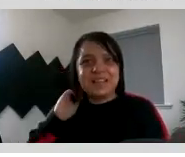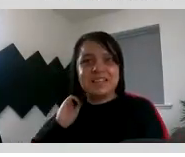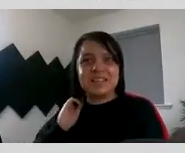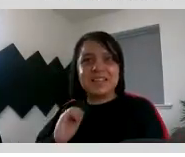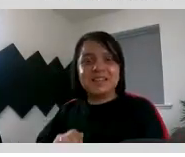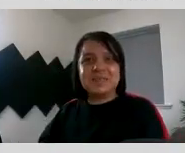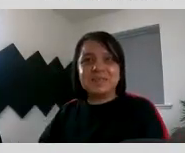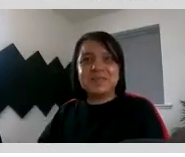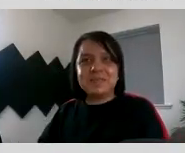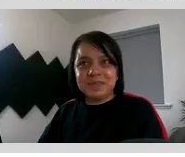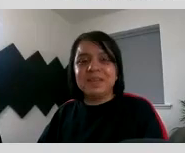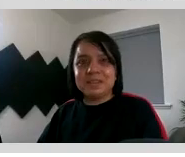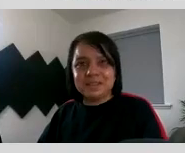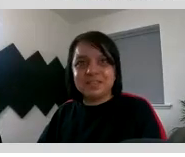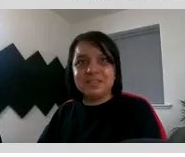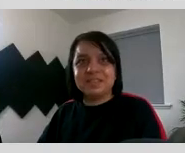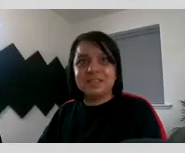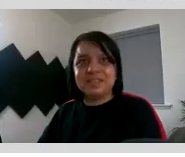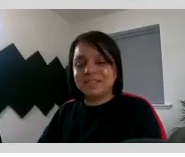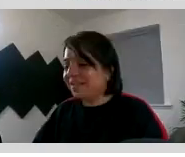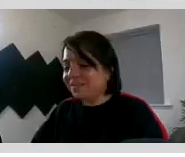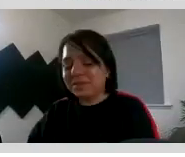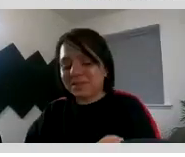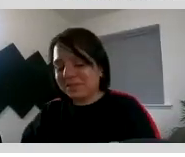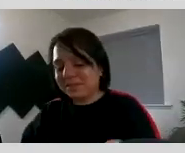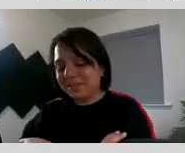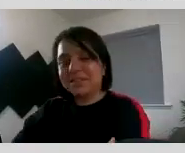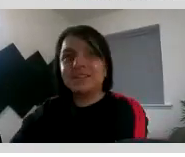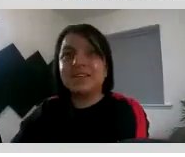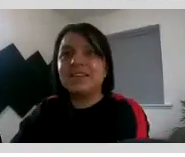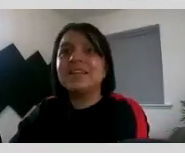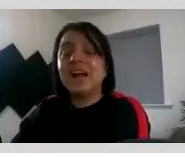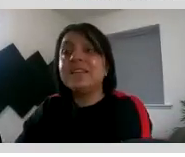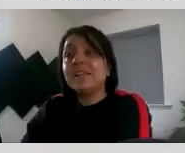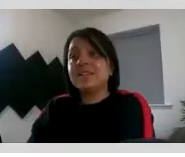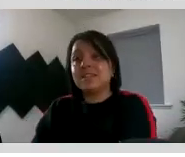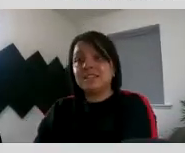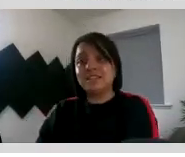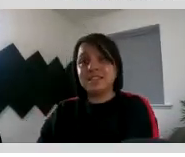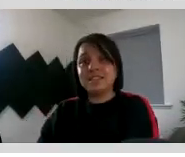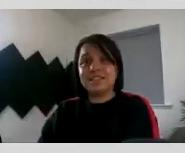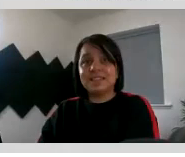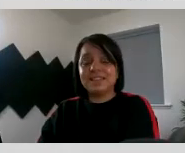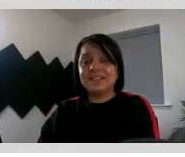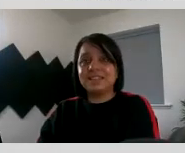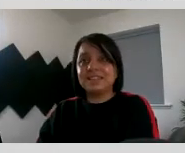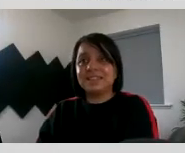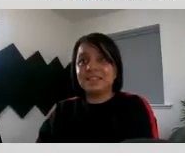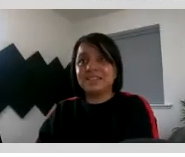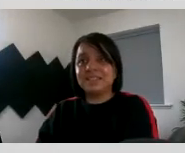Okay. Just wanted to take a few seconds just to need to welcome like a few new people today as well that we didn't see yesterday. Like we